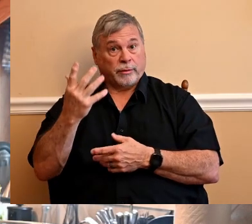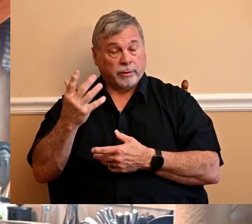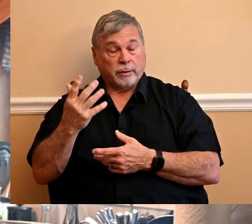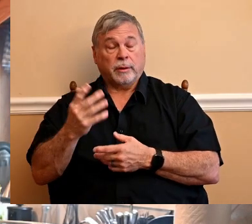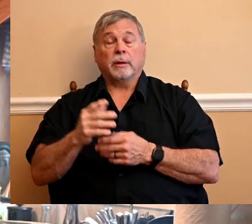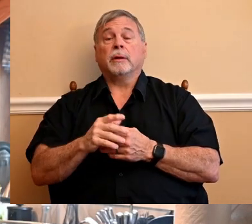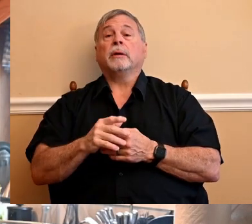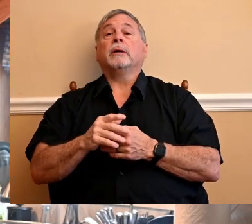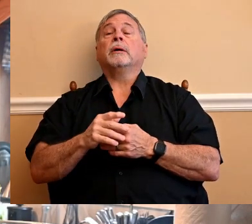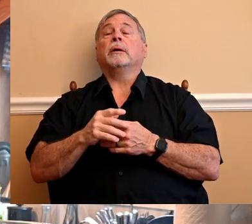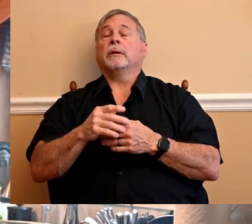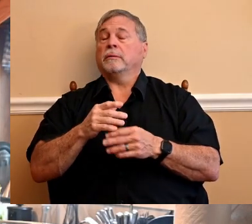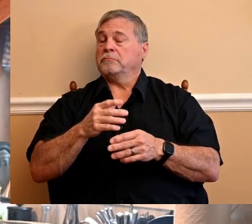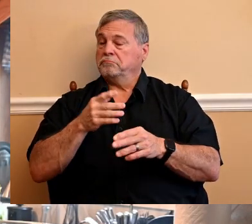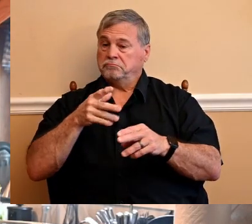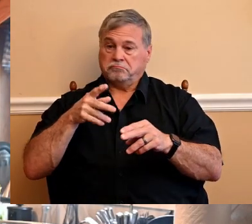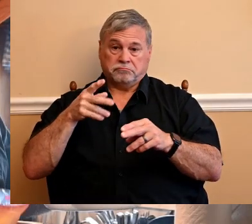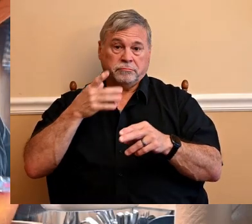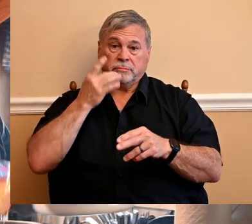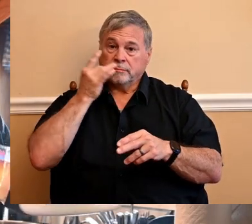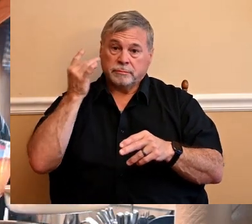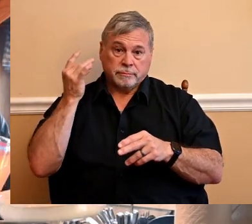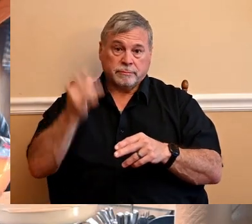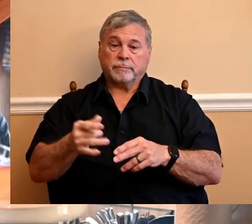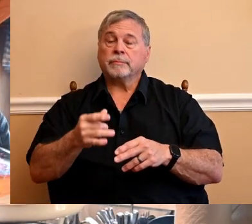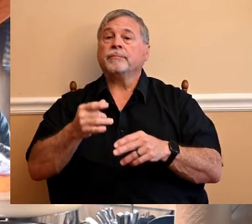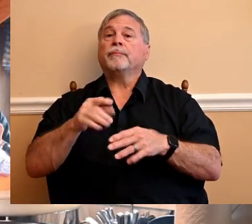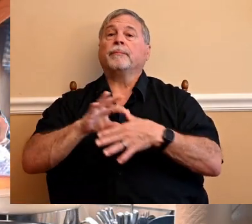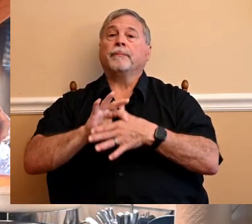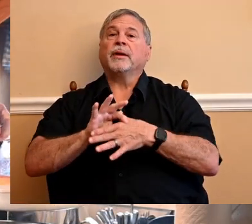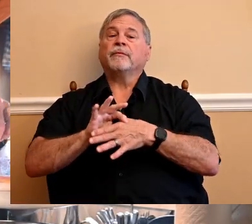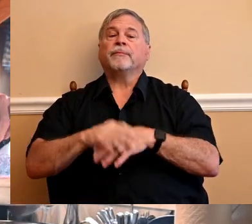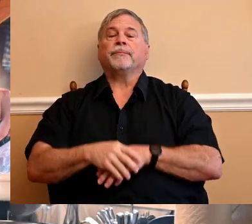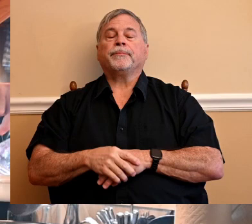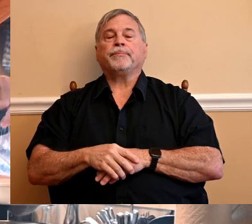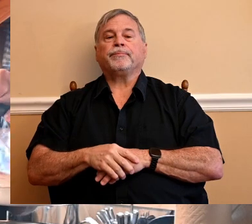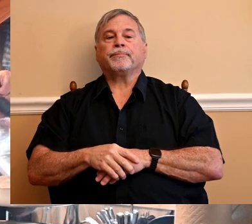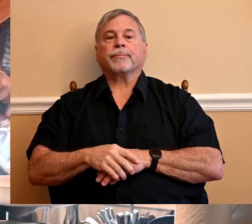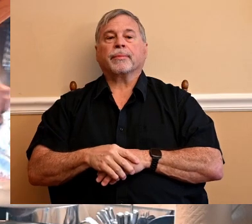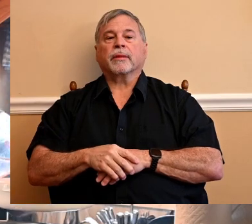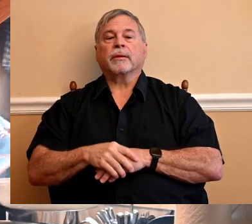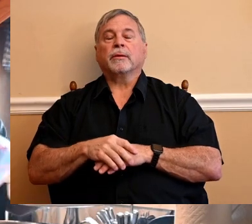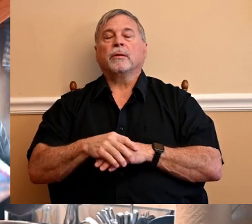up just like what you'd expect for corned beef. And we're going to take some of this juice out